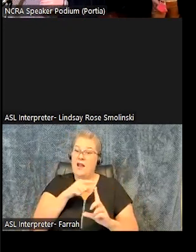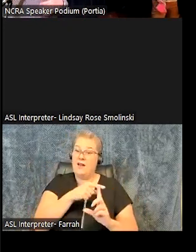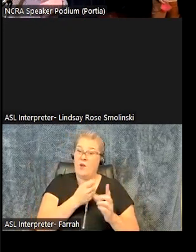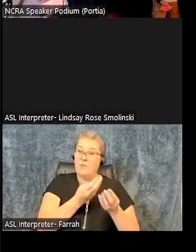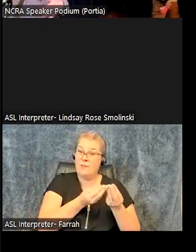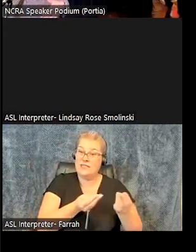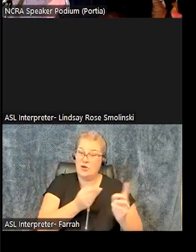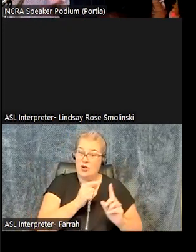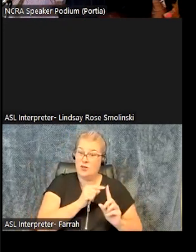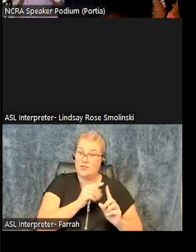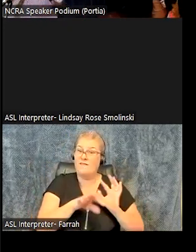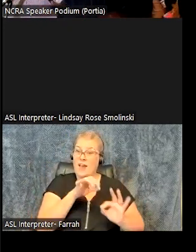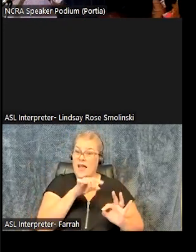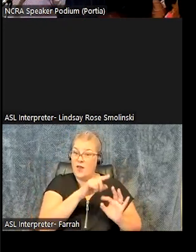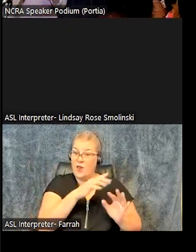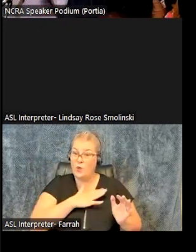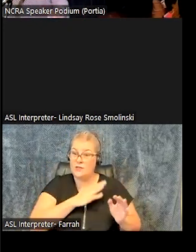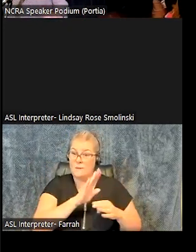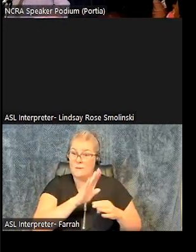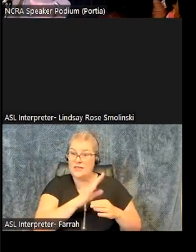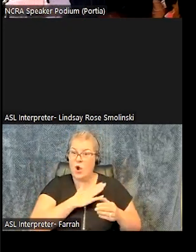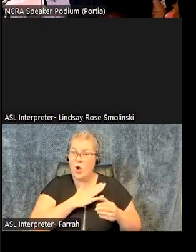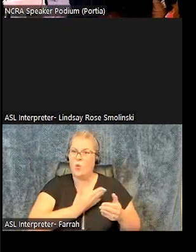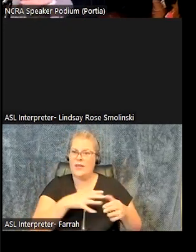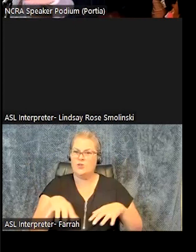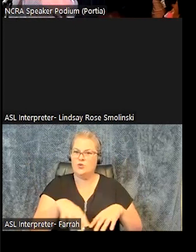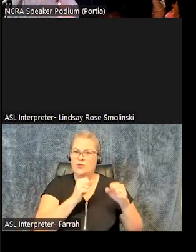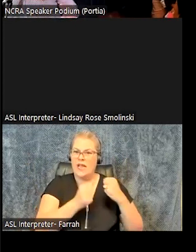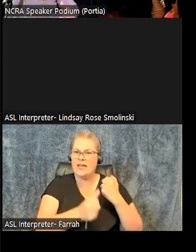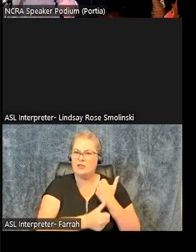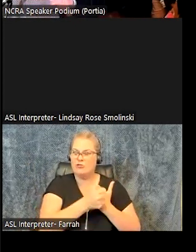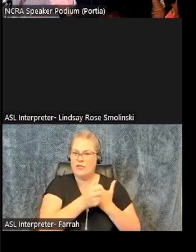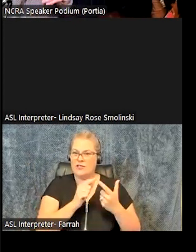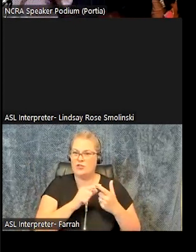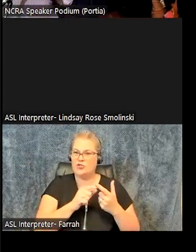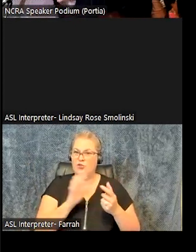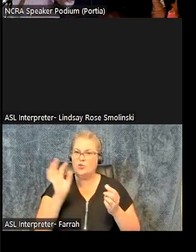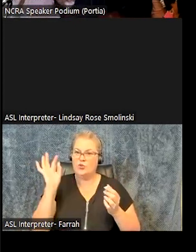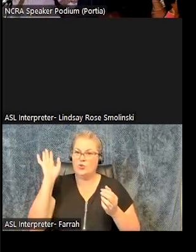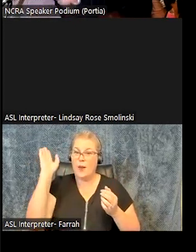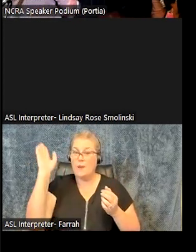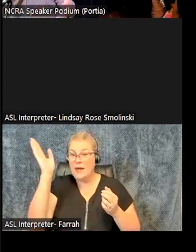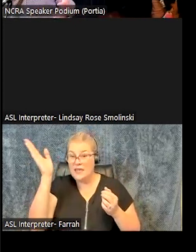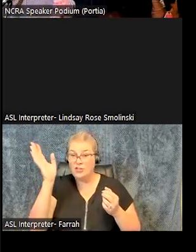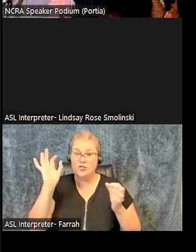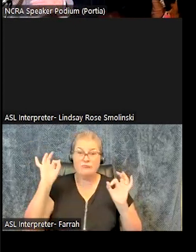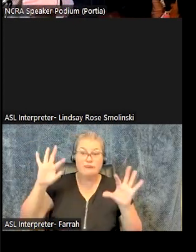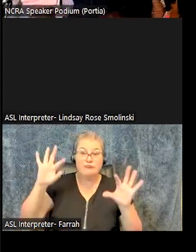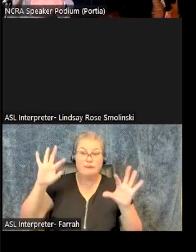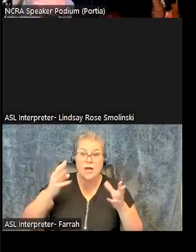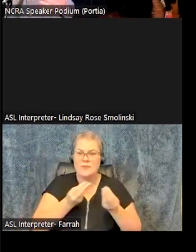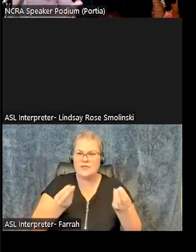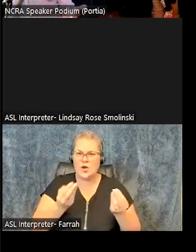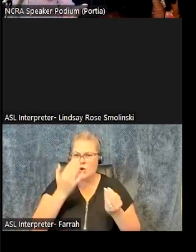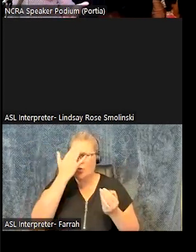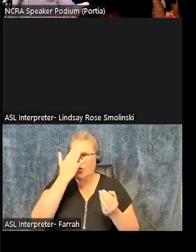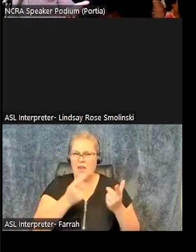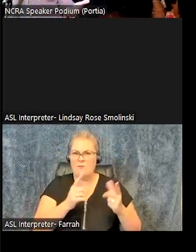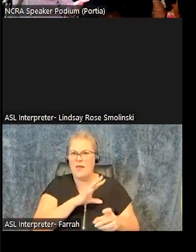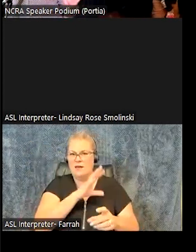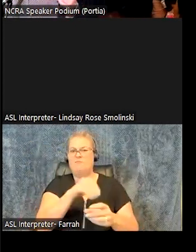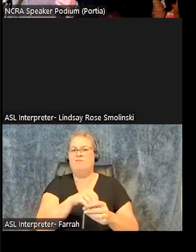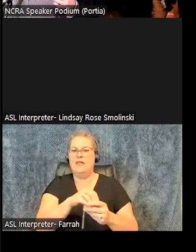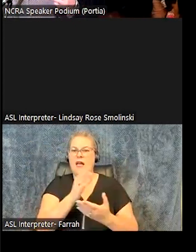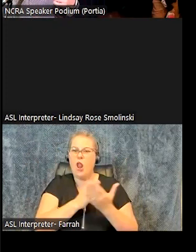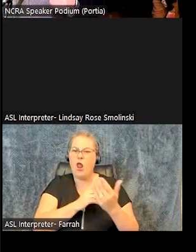those businesses that are willing to take this risk to pitch a material, knowing that they might be entering into some sort of longer term